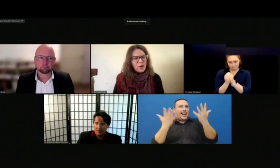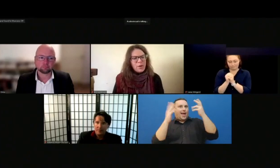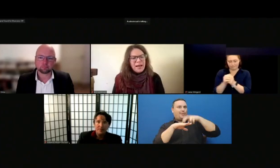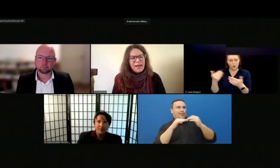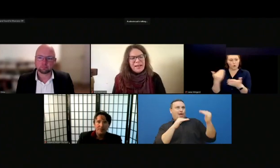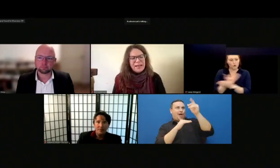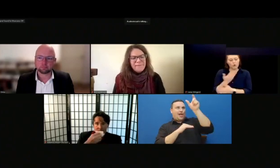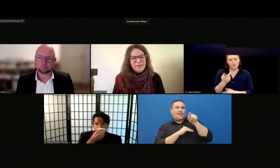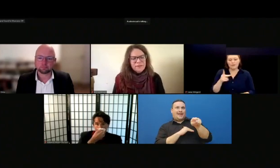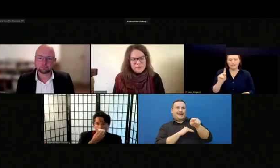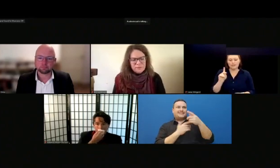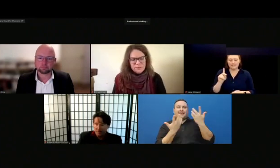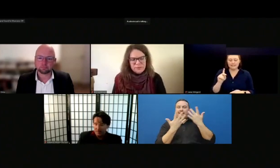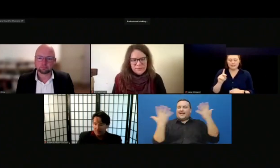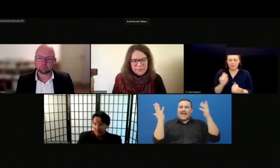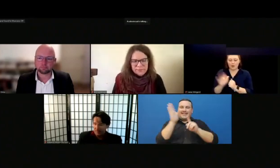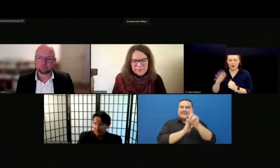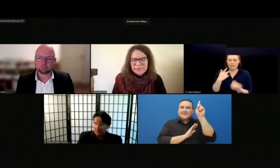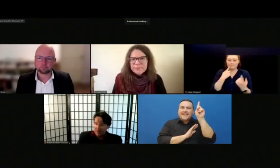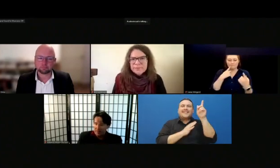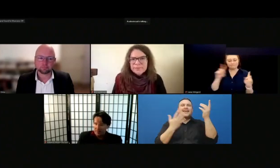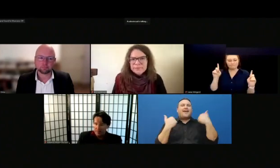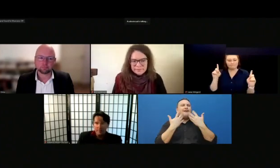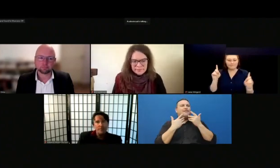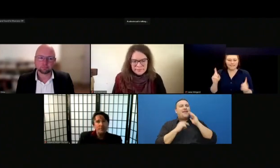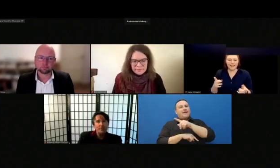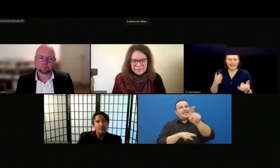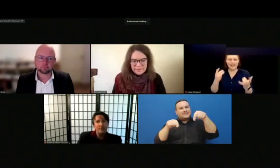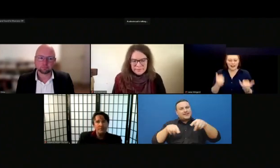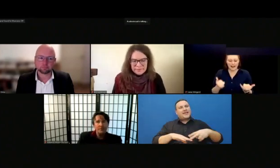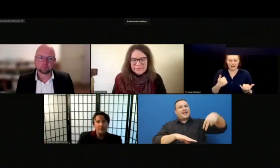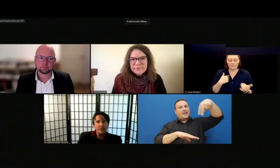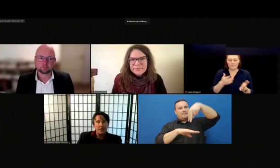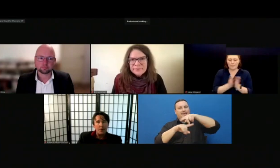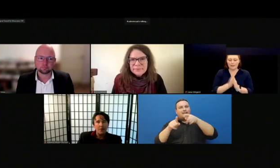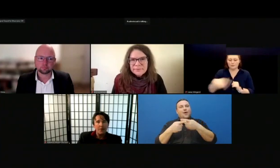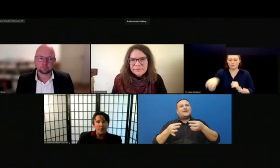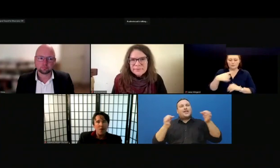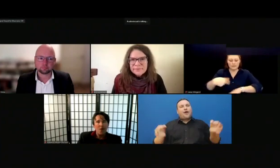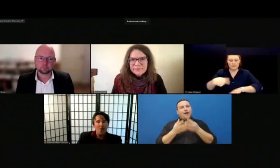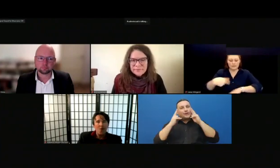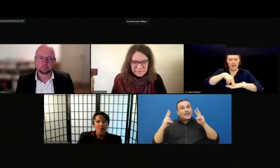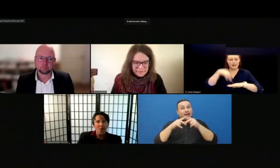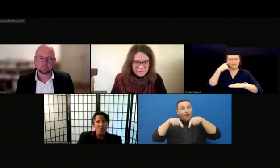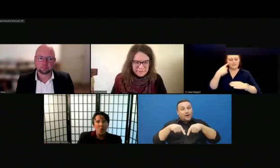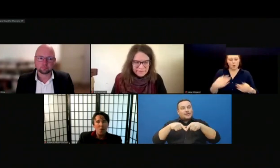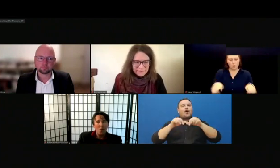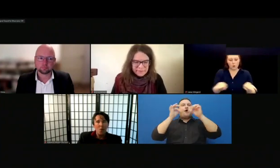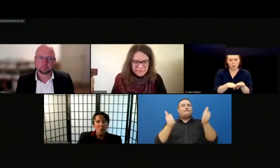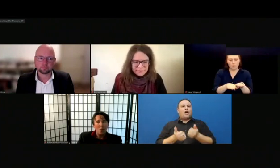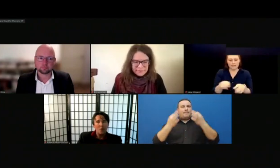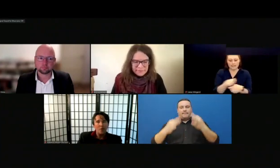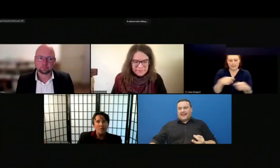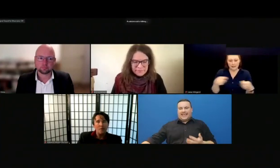doctor, with her achievement. And now I would like to ask you to stand up to close this meeting with